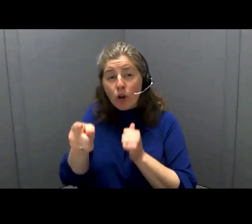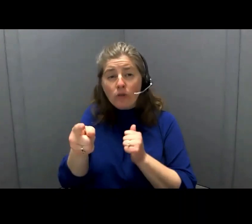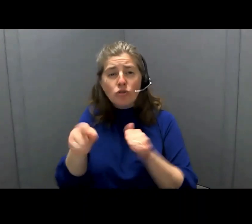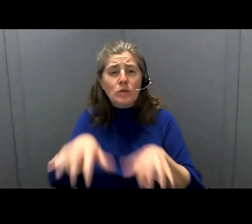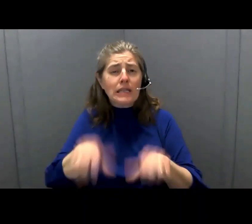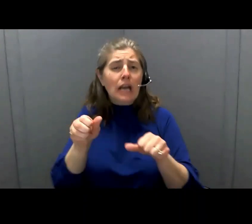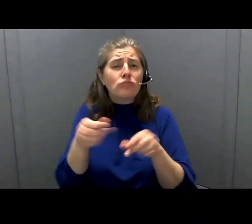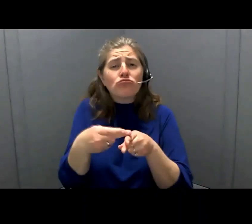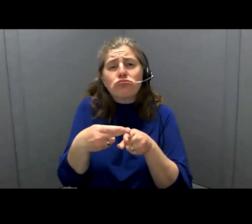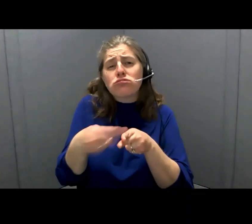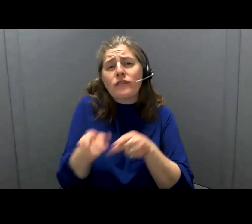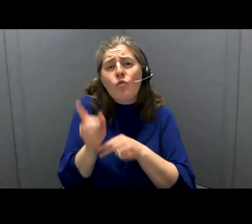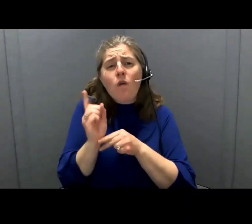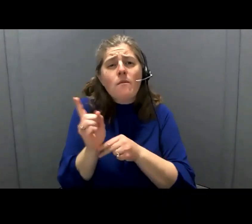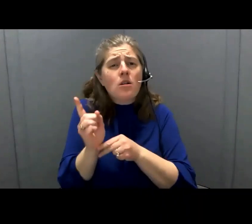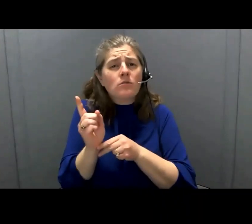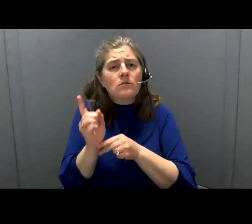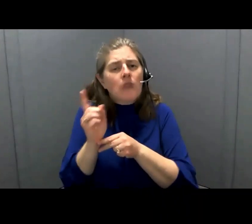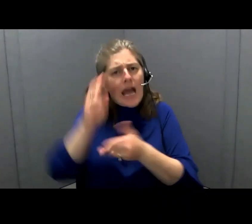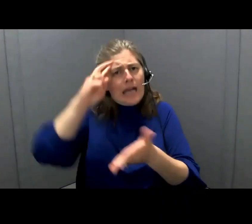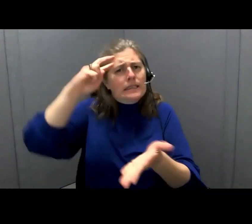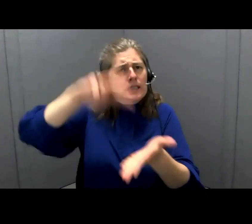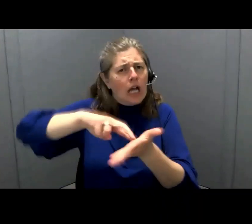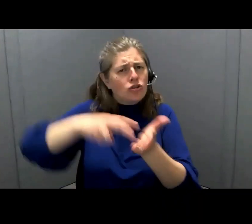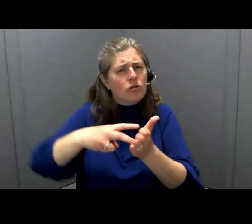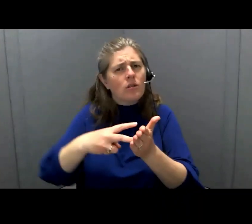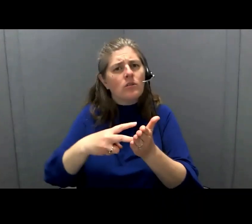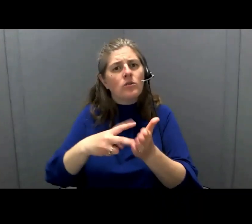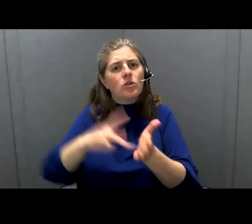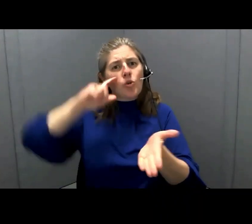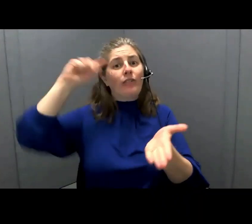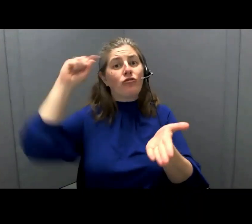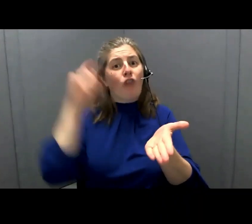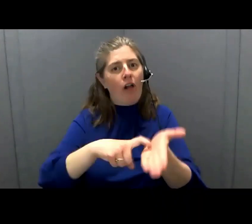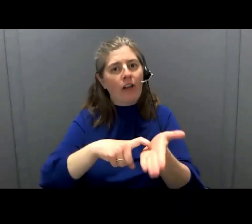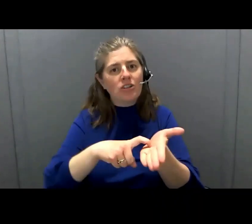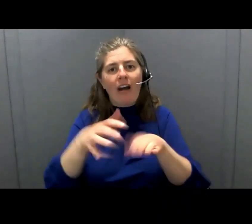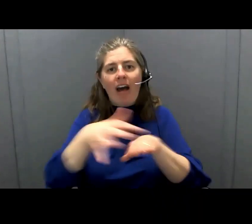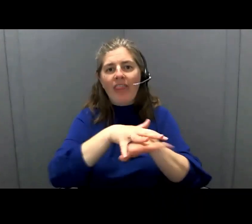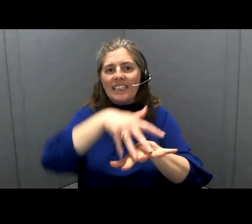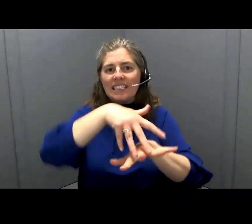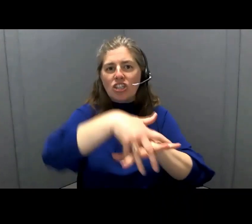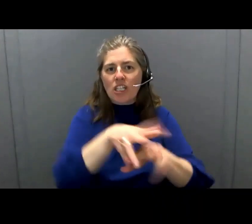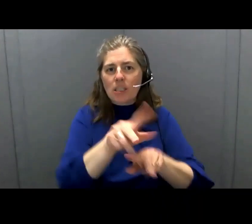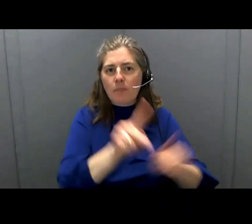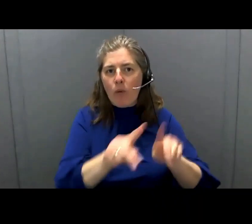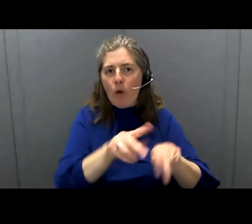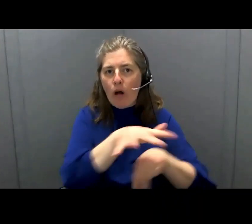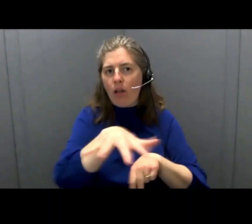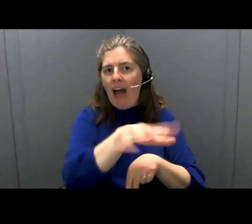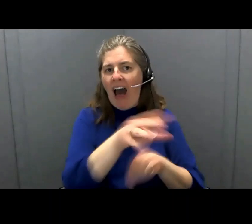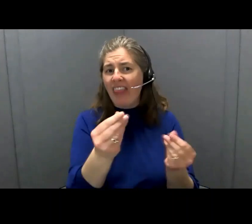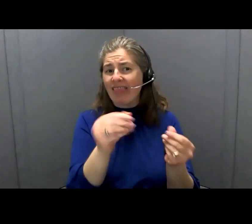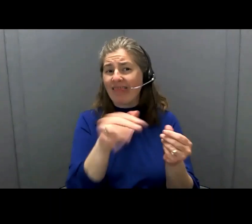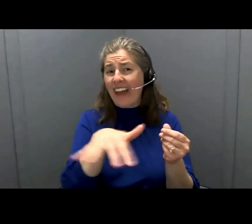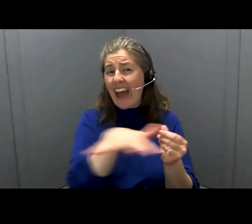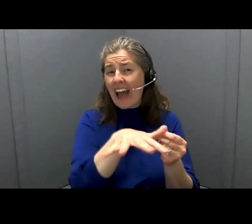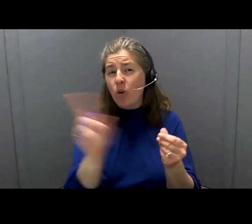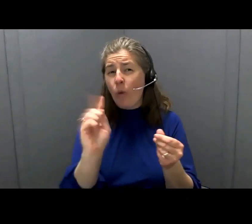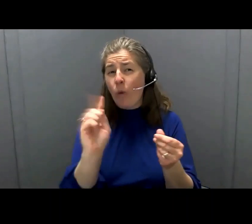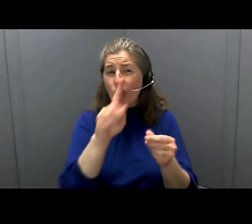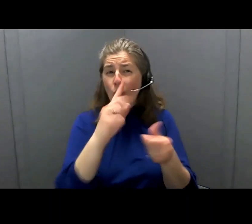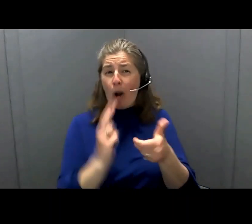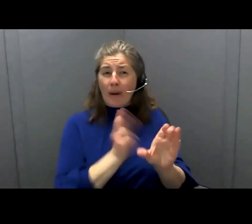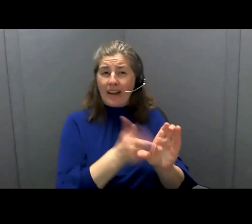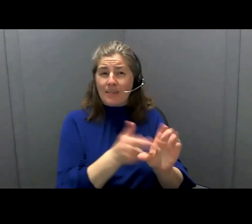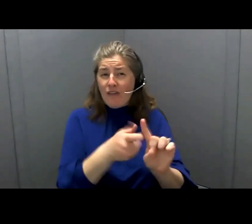a little bit of moment, an intentional time to acknowledge the Indigenous peoples and the land from which you all are